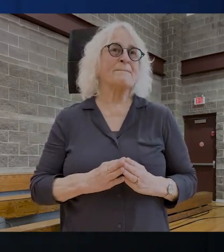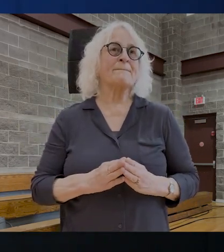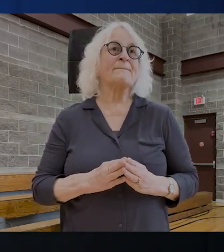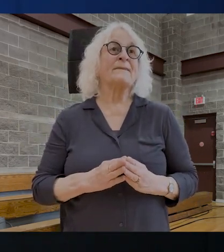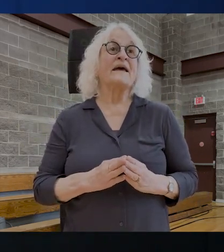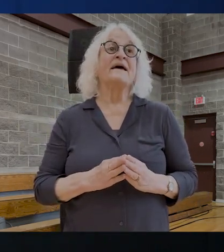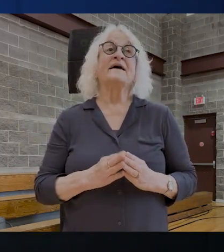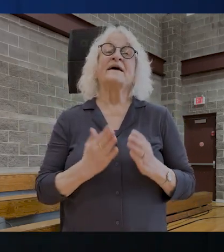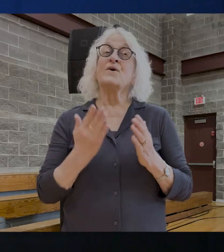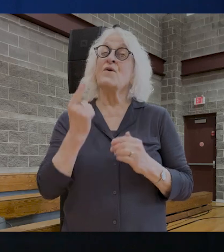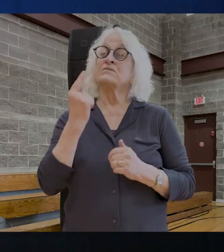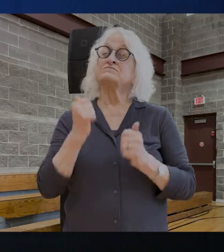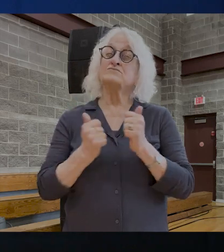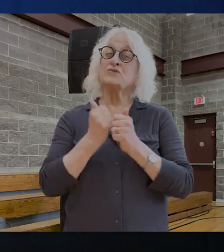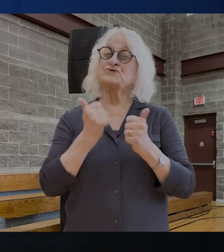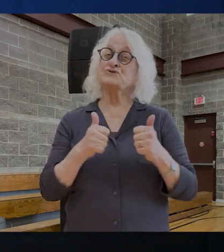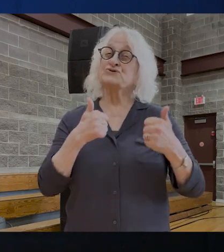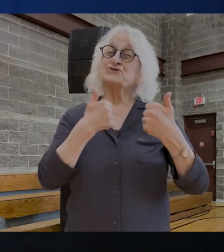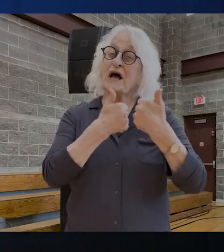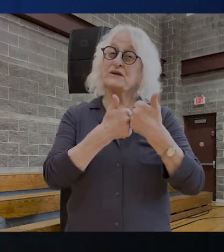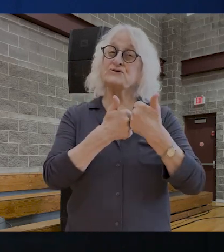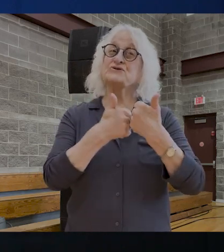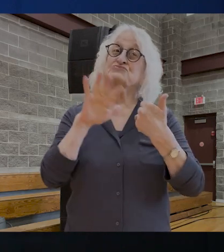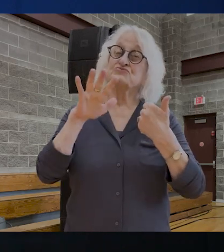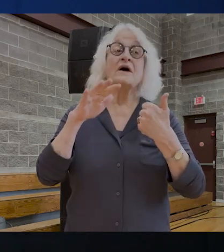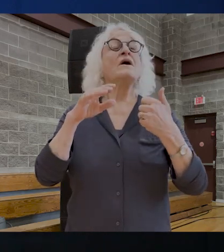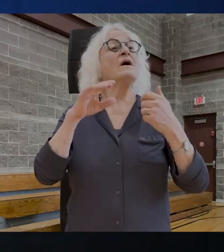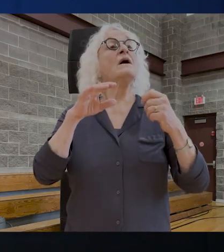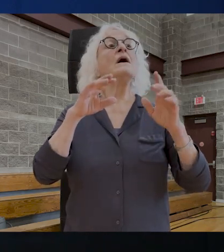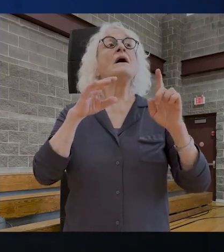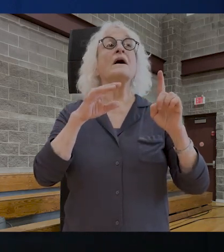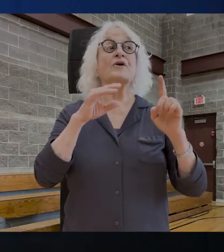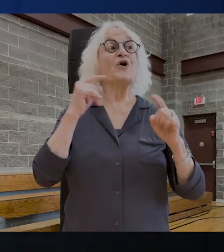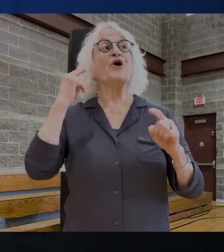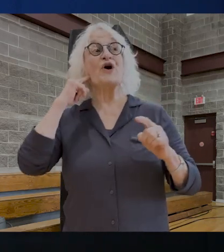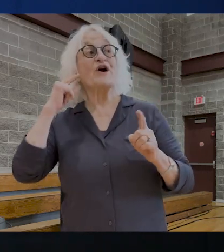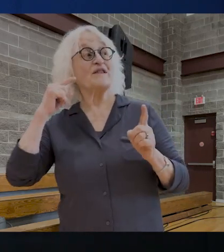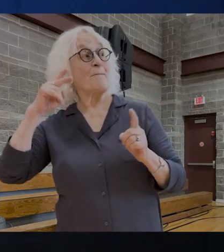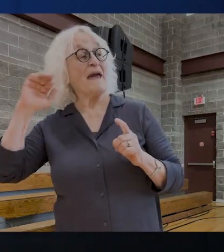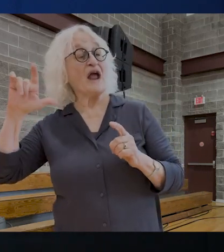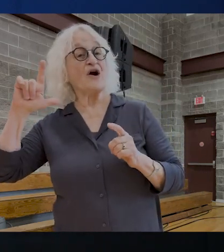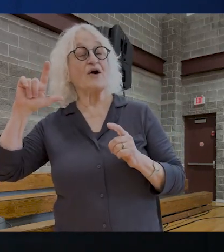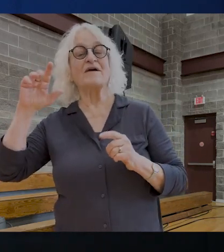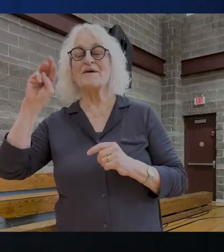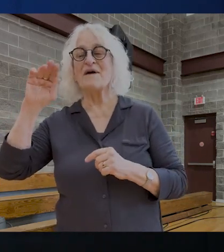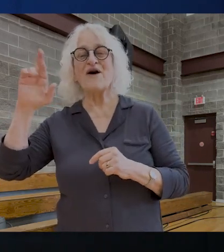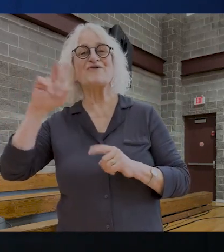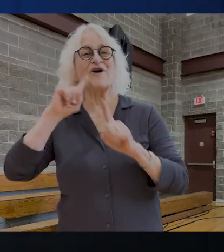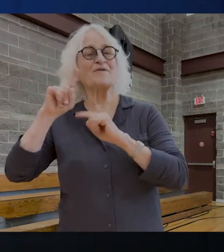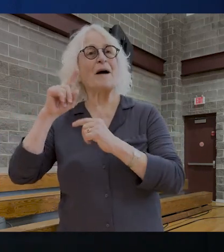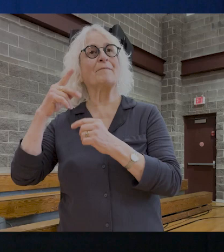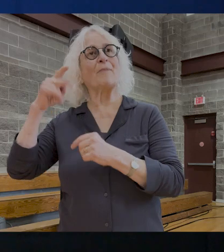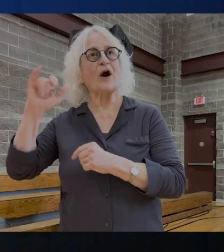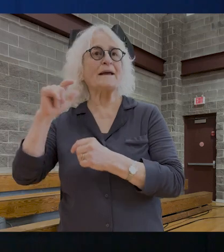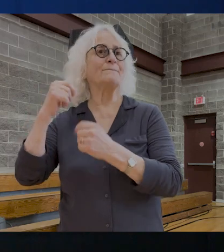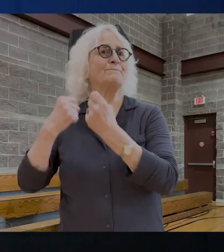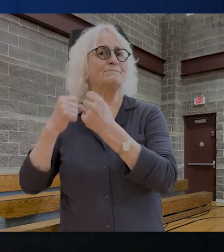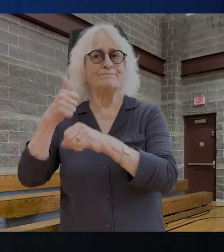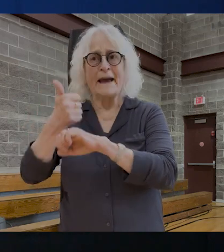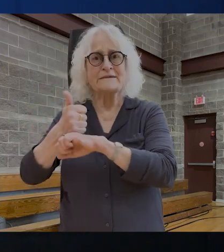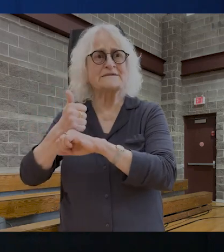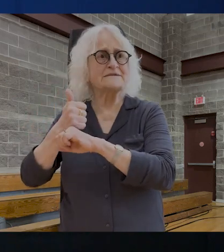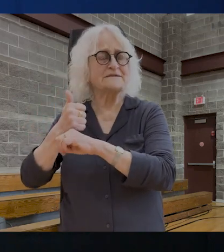So one of the challenges, and you heard the Mayor Pro Tem Park Shaw speak specifically about priority-based budgeting, and why